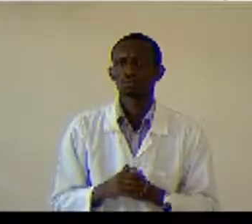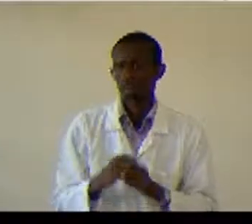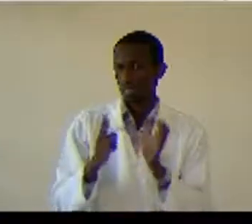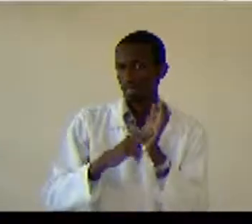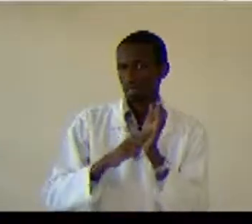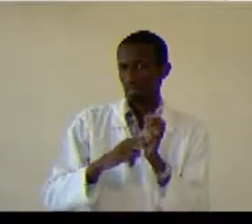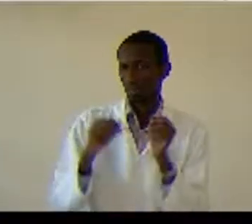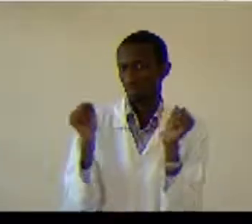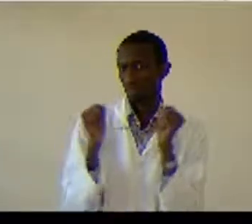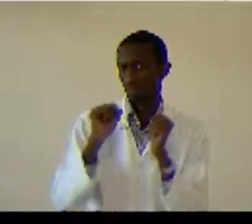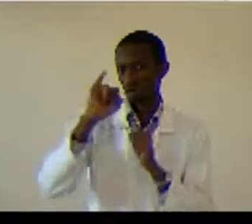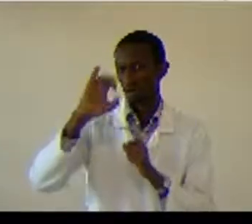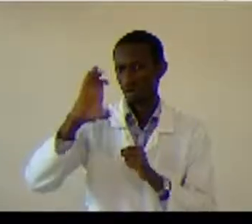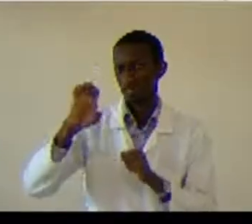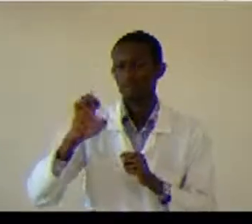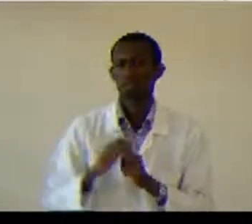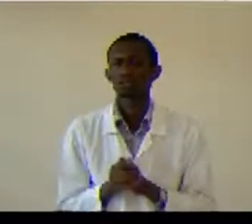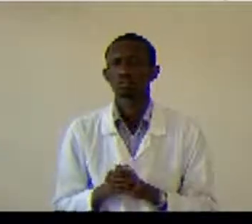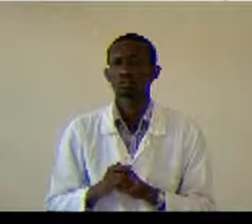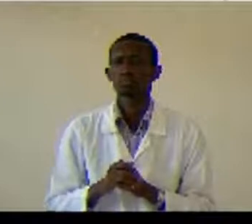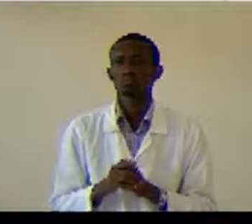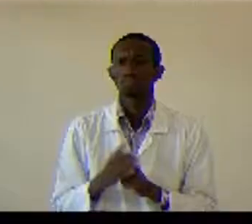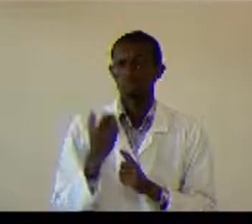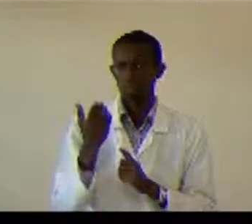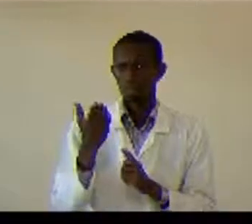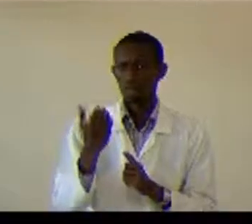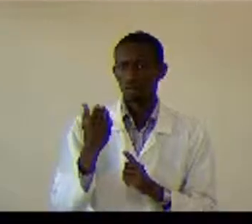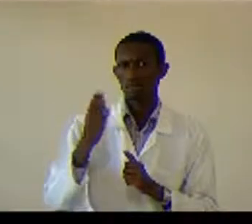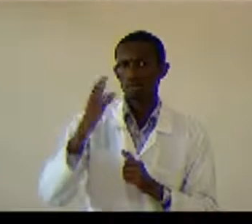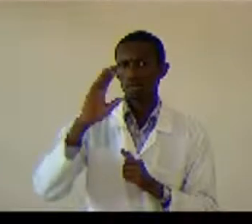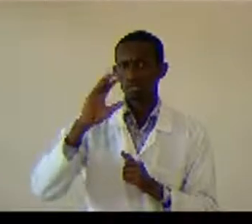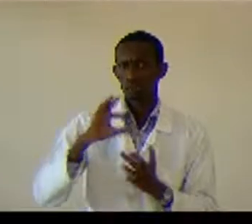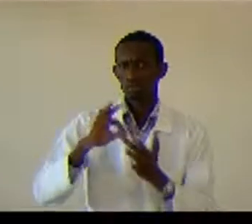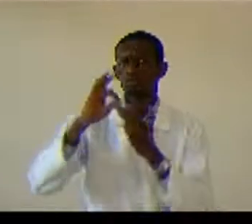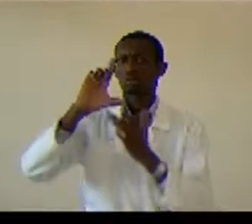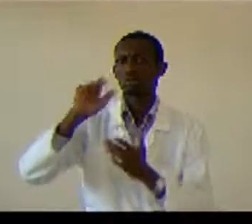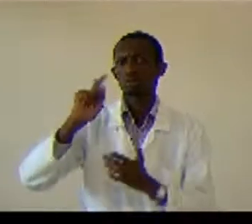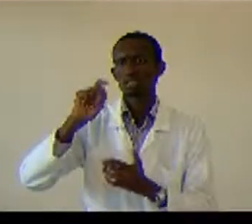us specific latent heat. That means LF as being equal to